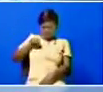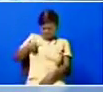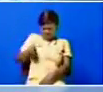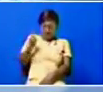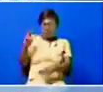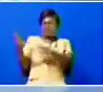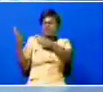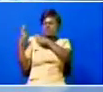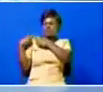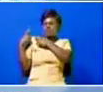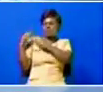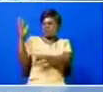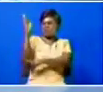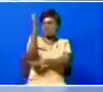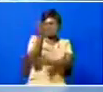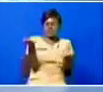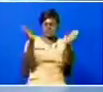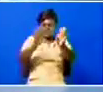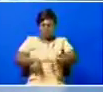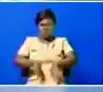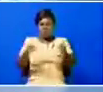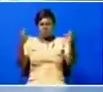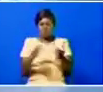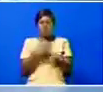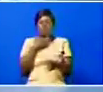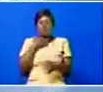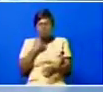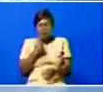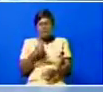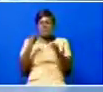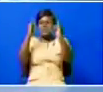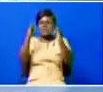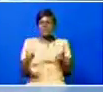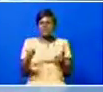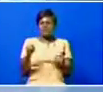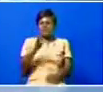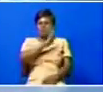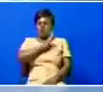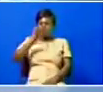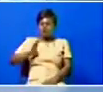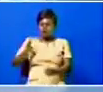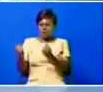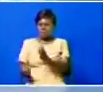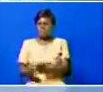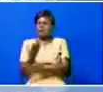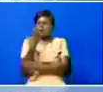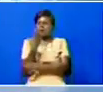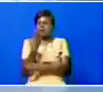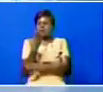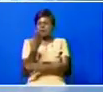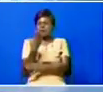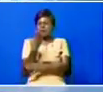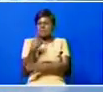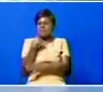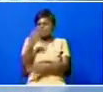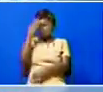over the plunder of forests. The team wants the new KFS board constituted. Rita Tinina has details of the report and tells